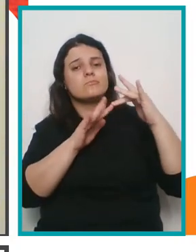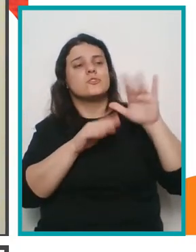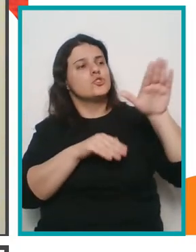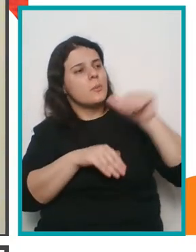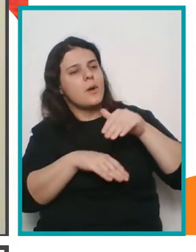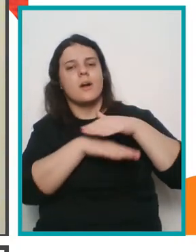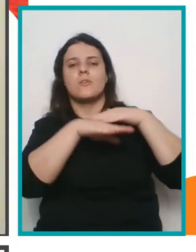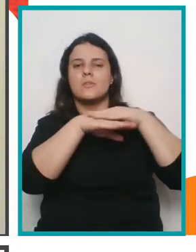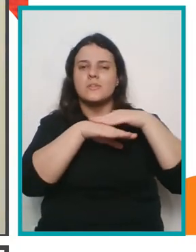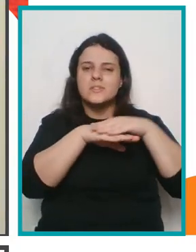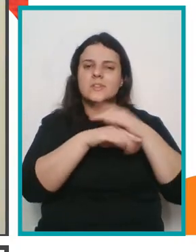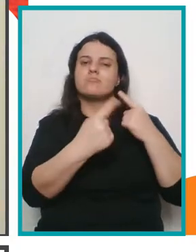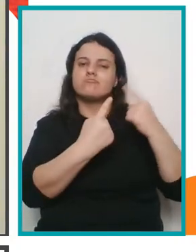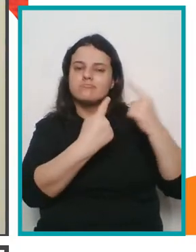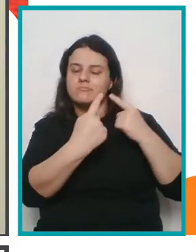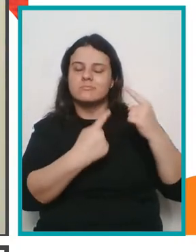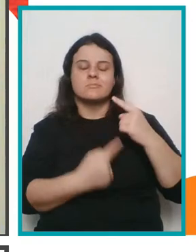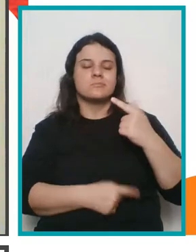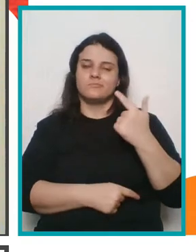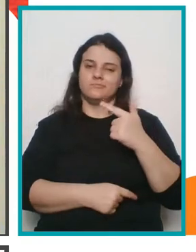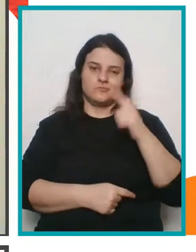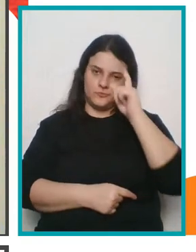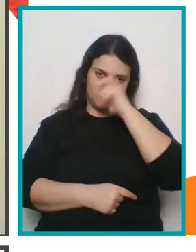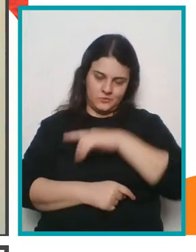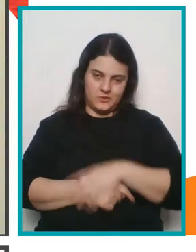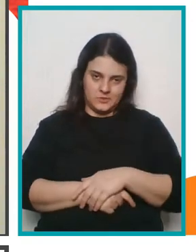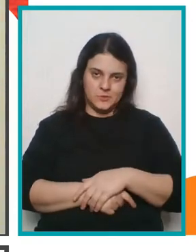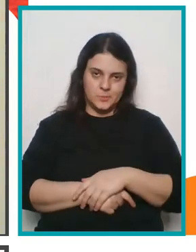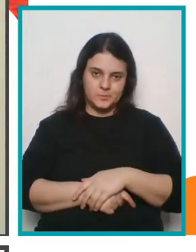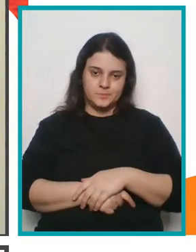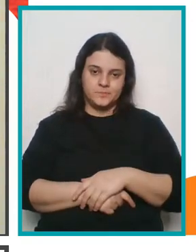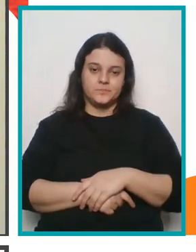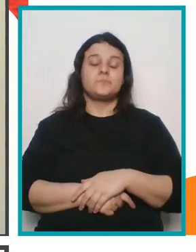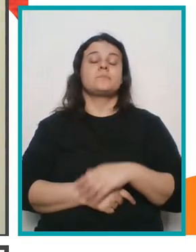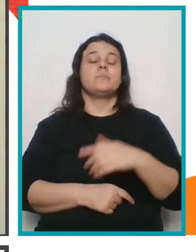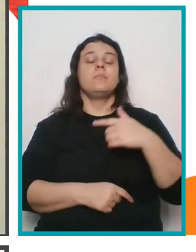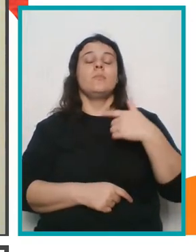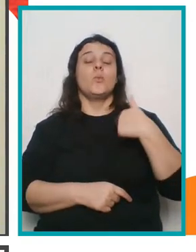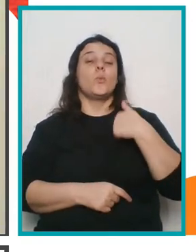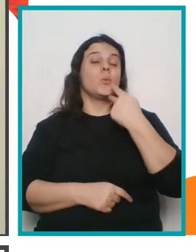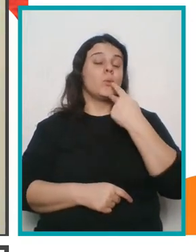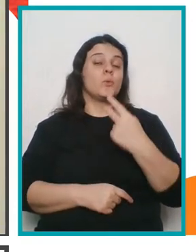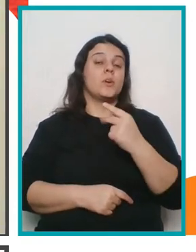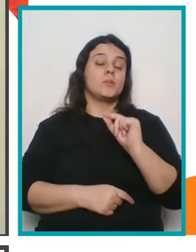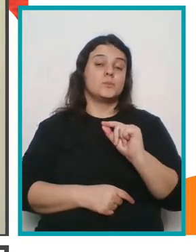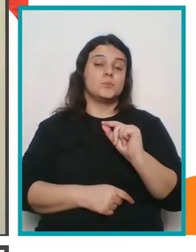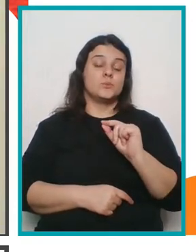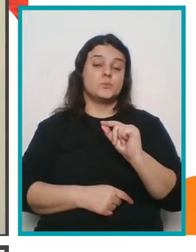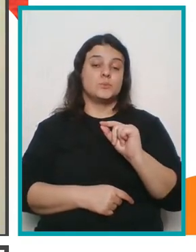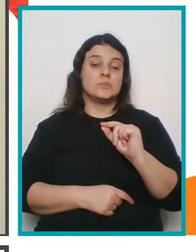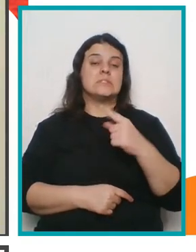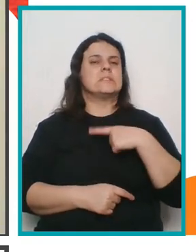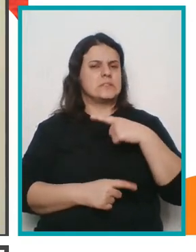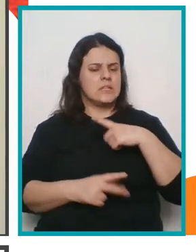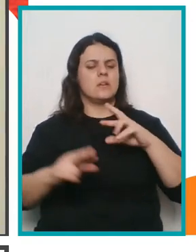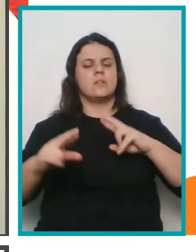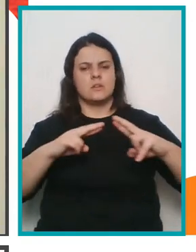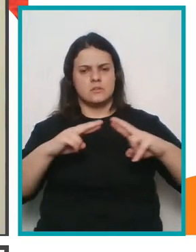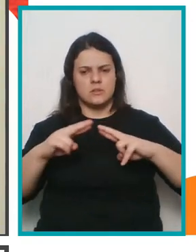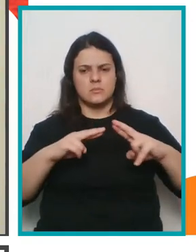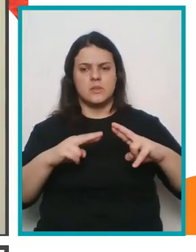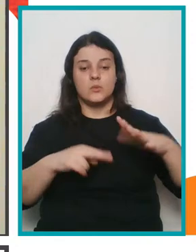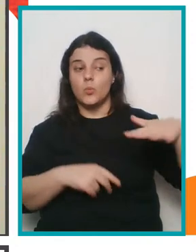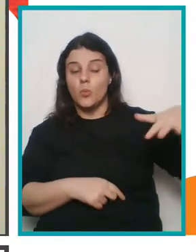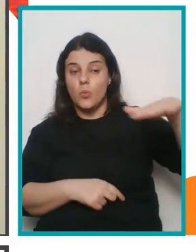because I haven't sat down before with a decision maker and talked about the climate crisis and